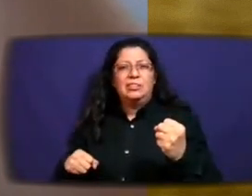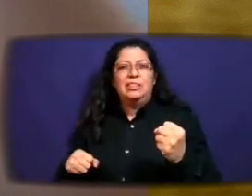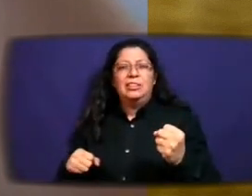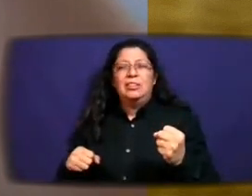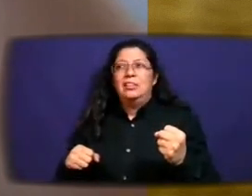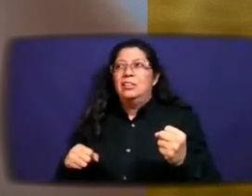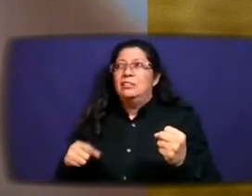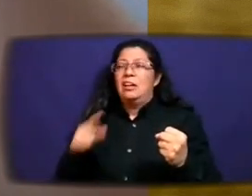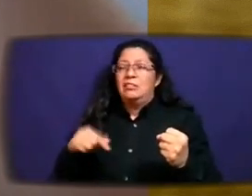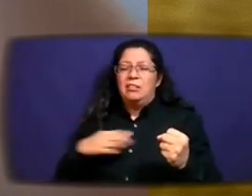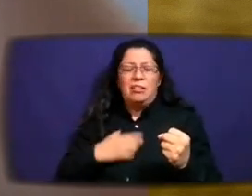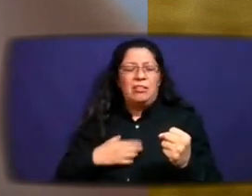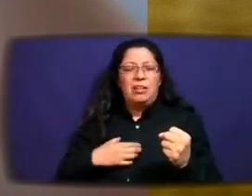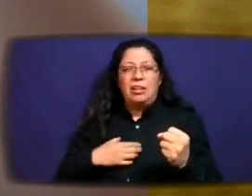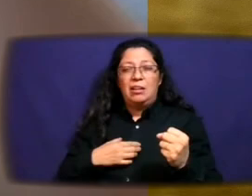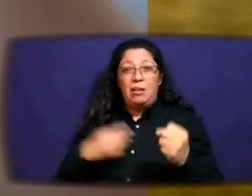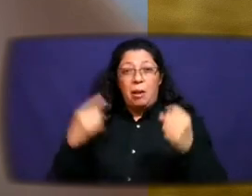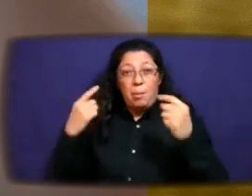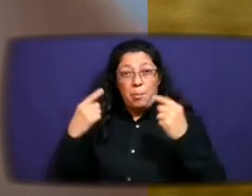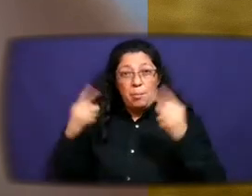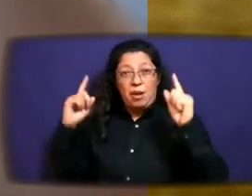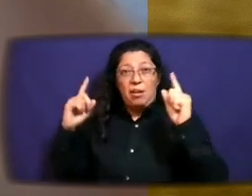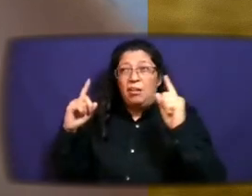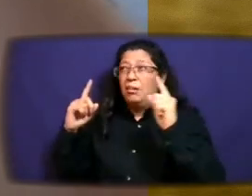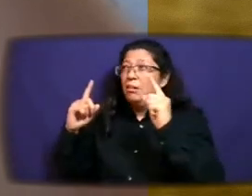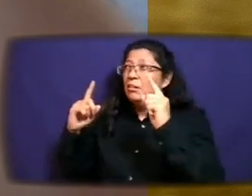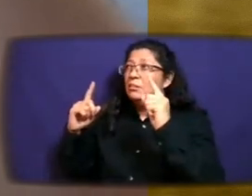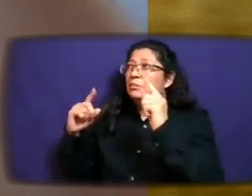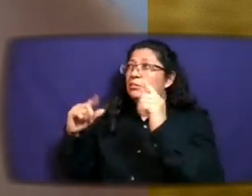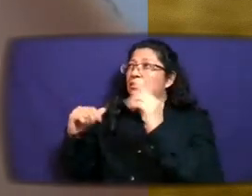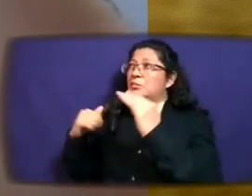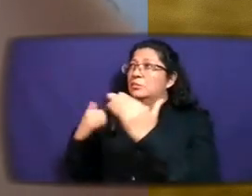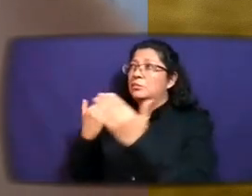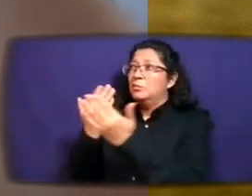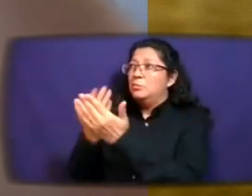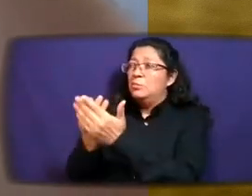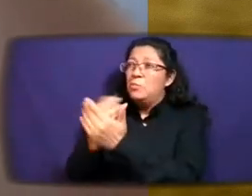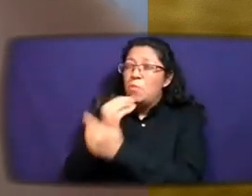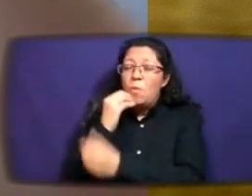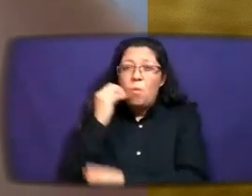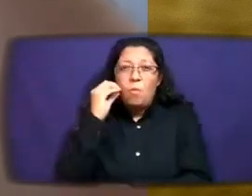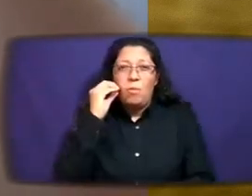is hungry, but she is home.